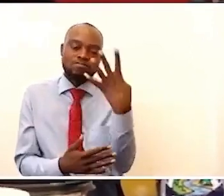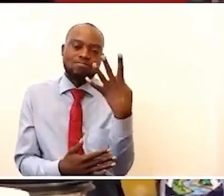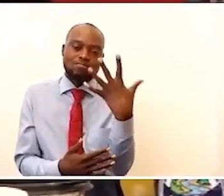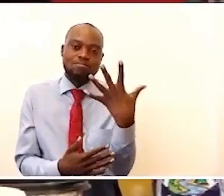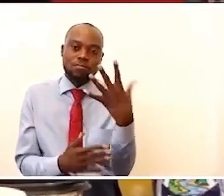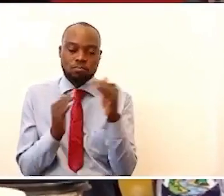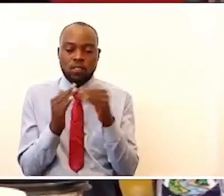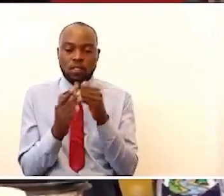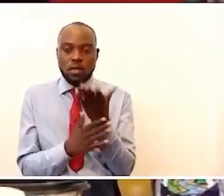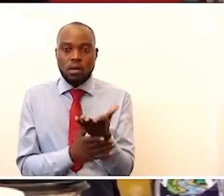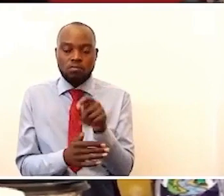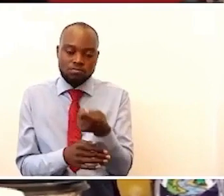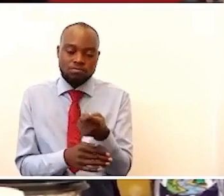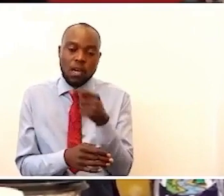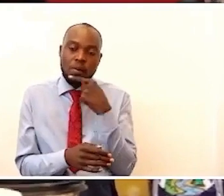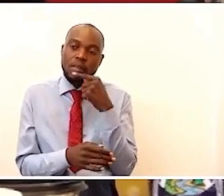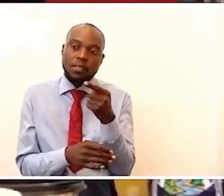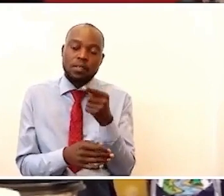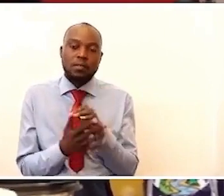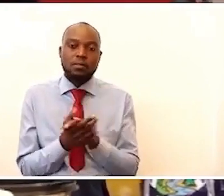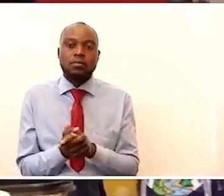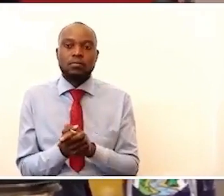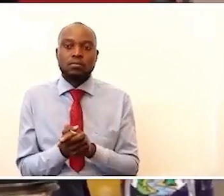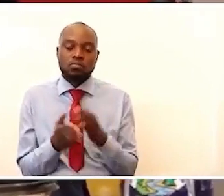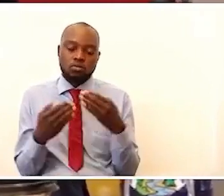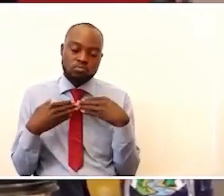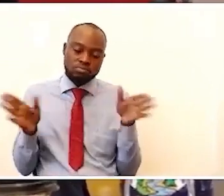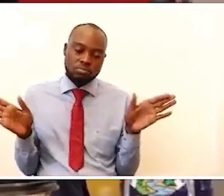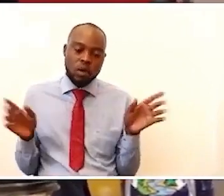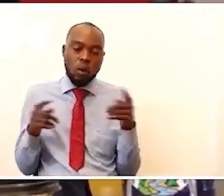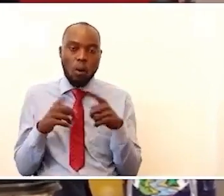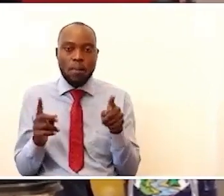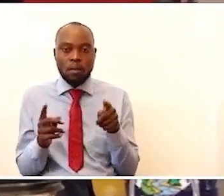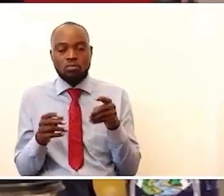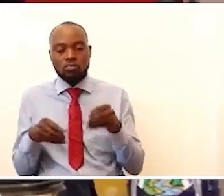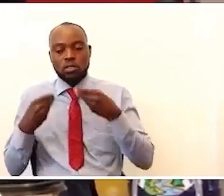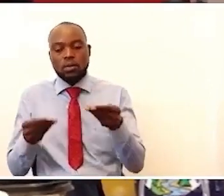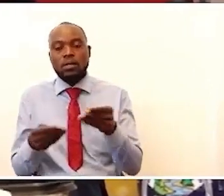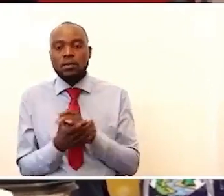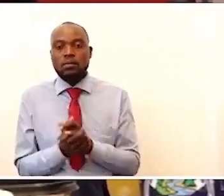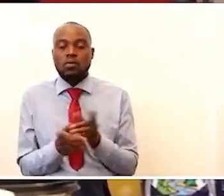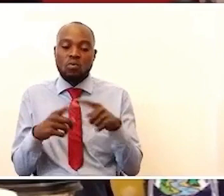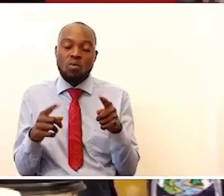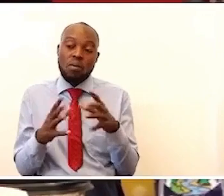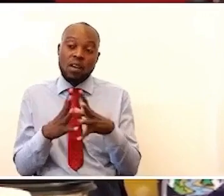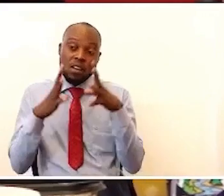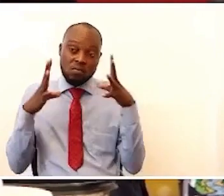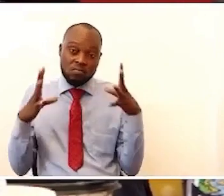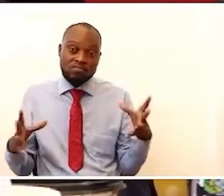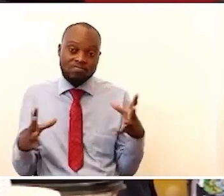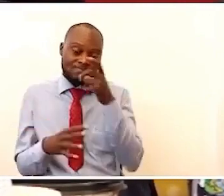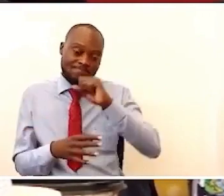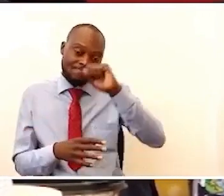And one of the key things they were talking about is transparency and accountability. But the bigger elephant in the